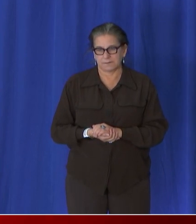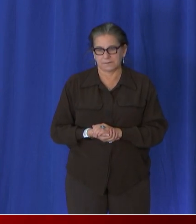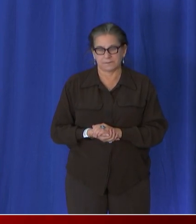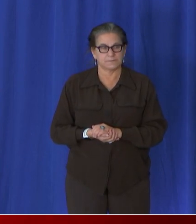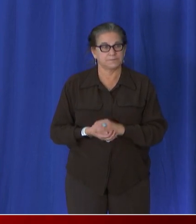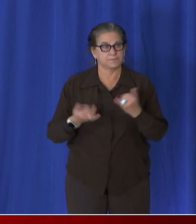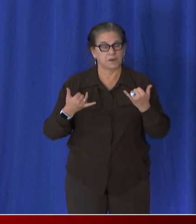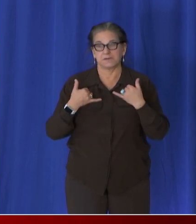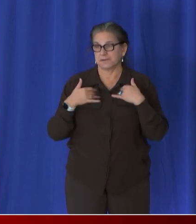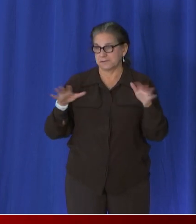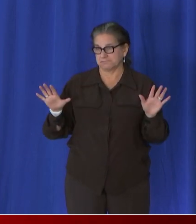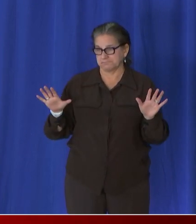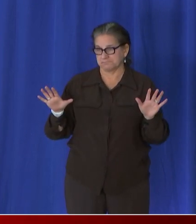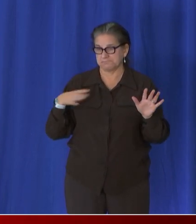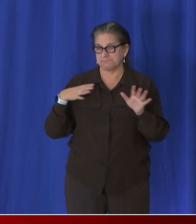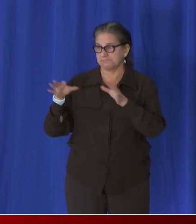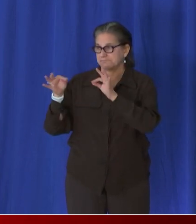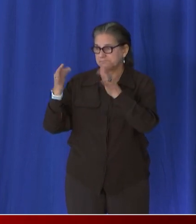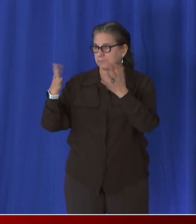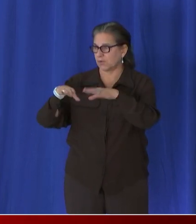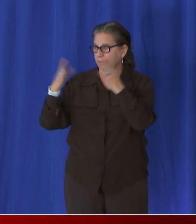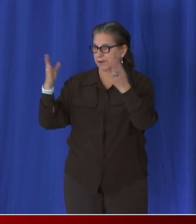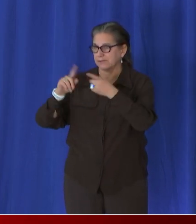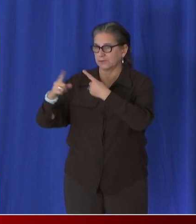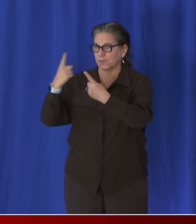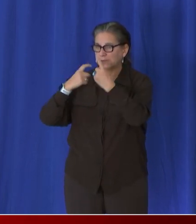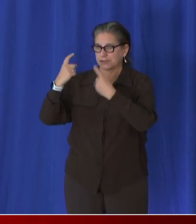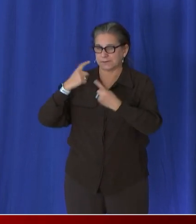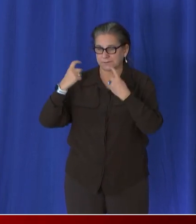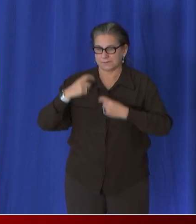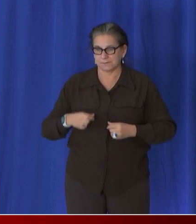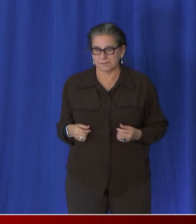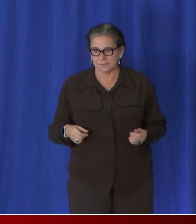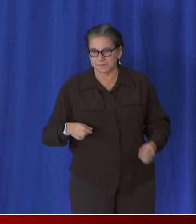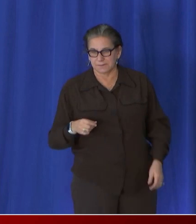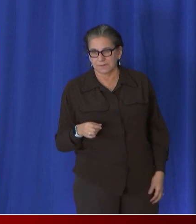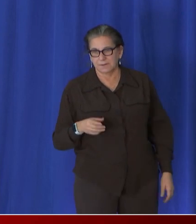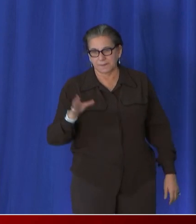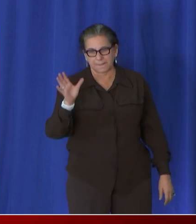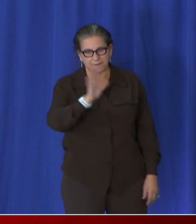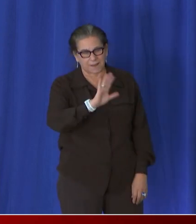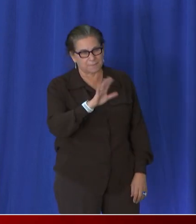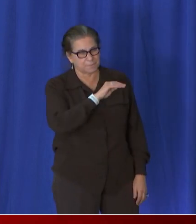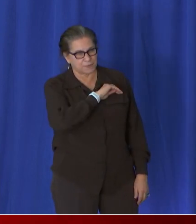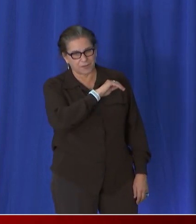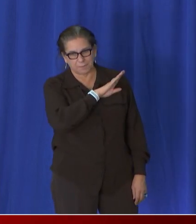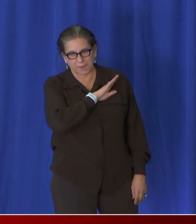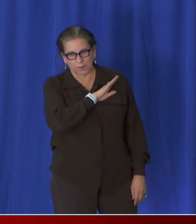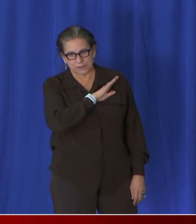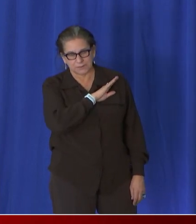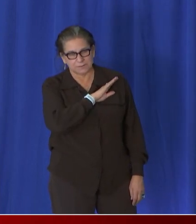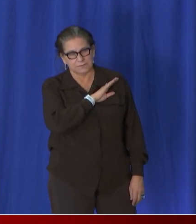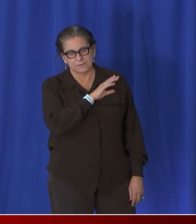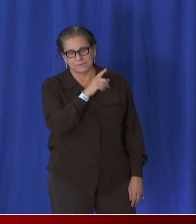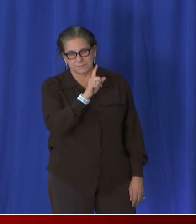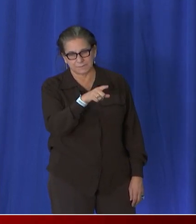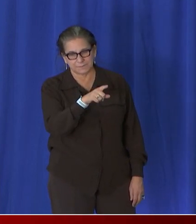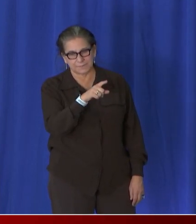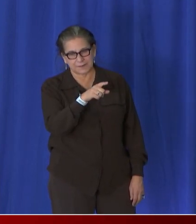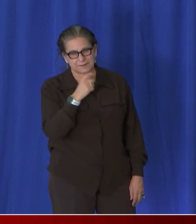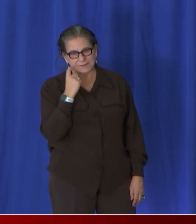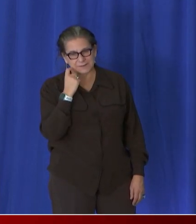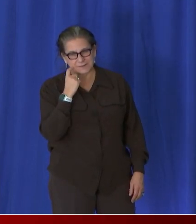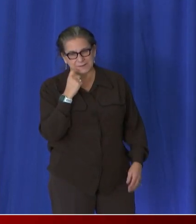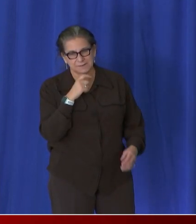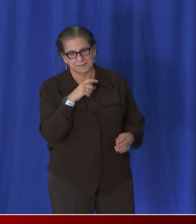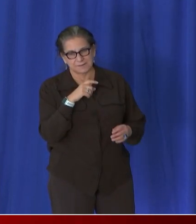Yes. Thank you. Mayor Bowser, I wanted to ask about different venues that might be covered by this new requirement you're asking,